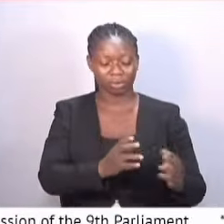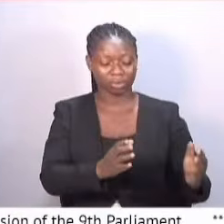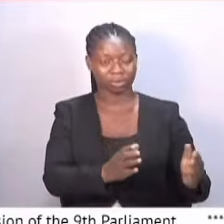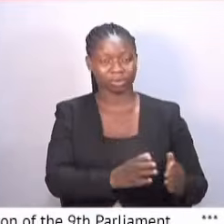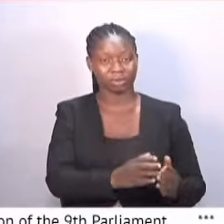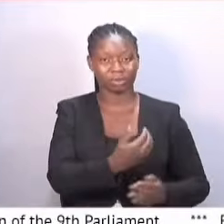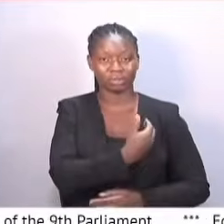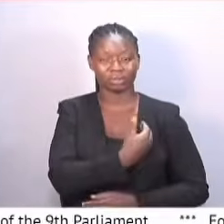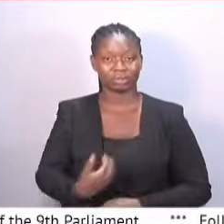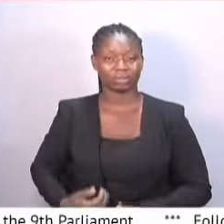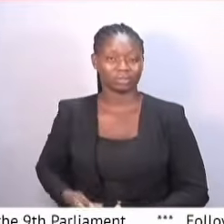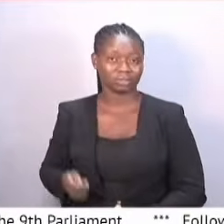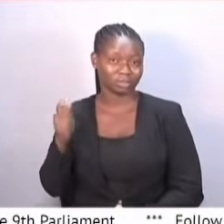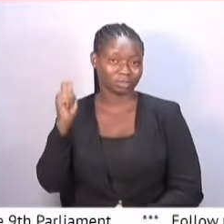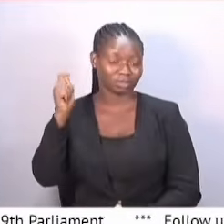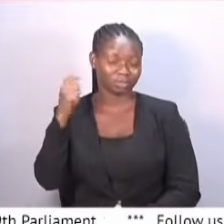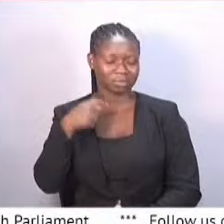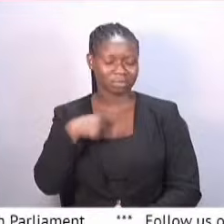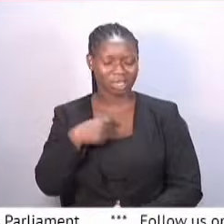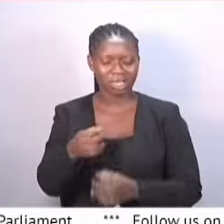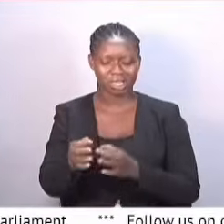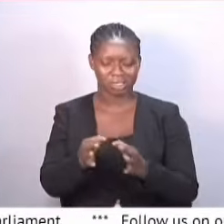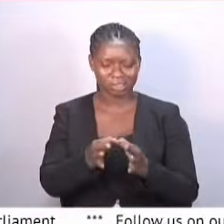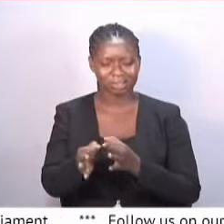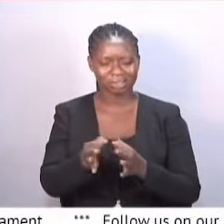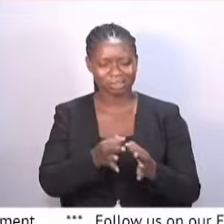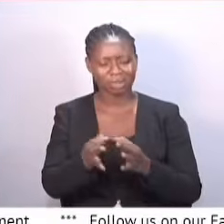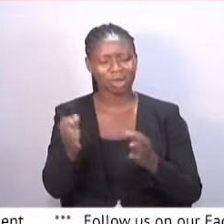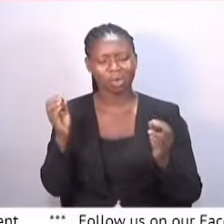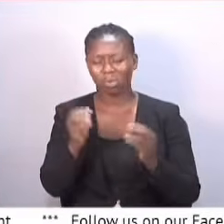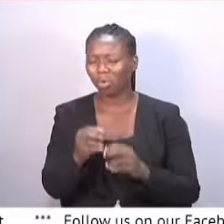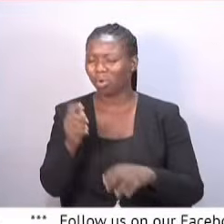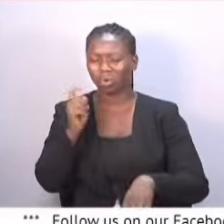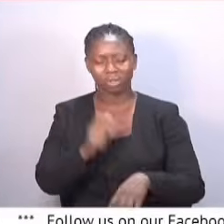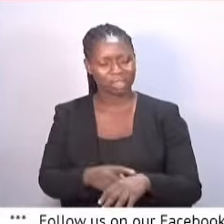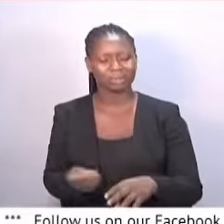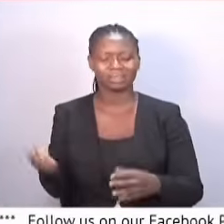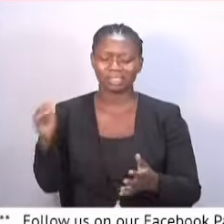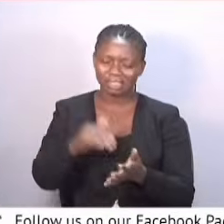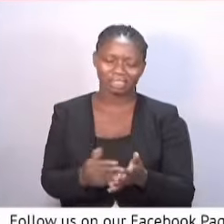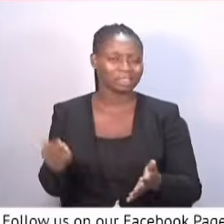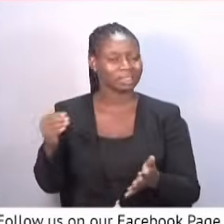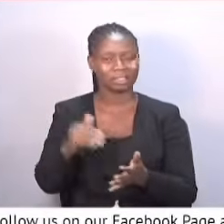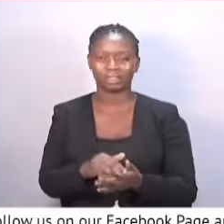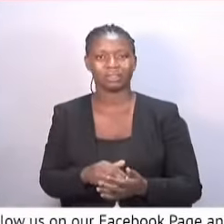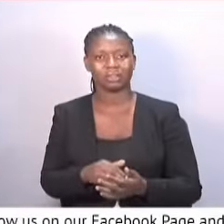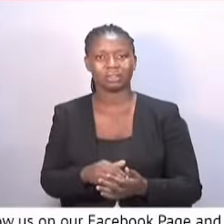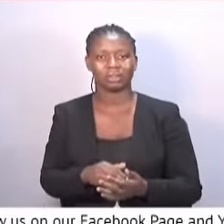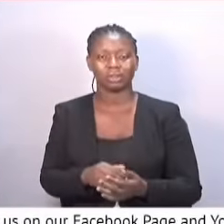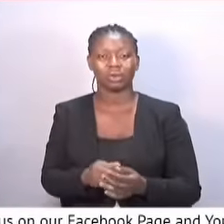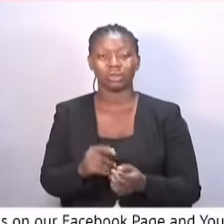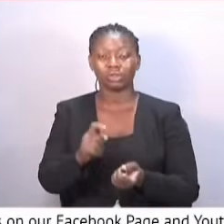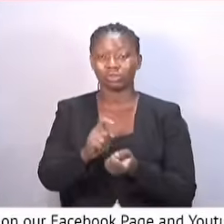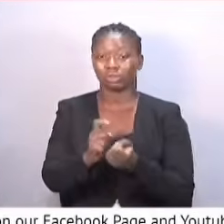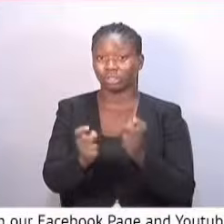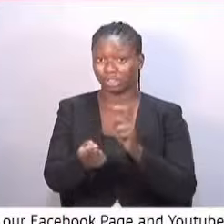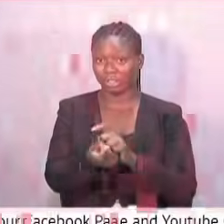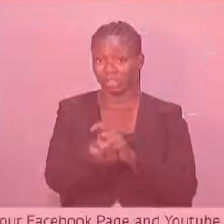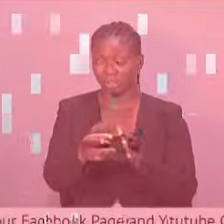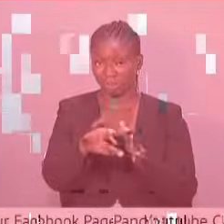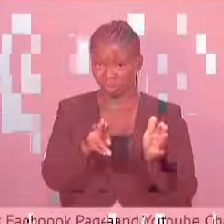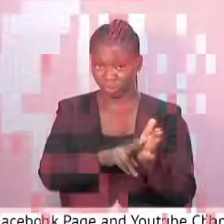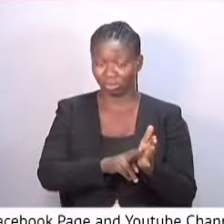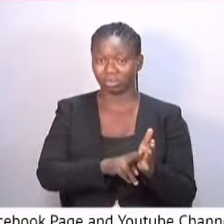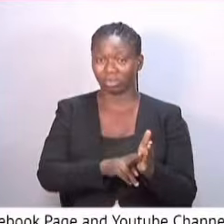Minority Chief Whip, I explained over and over that unless we change our